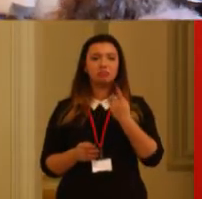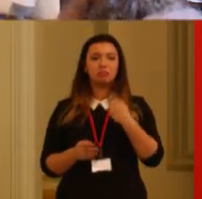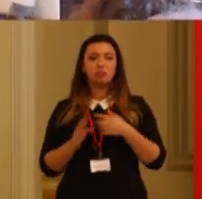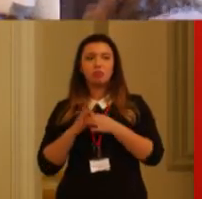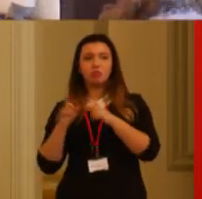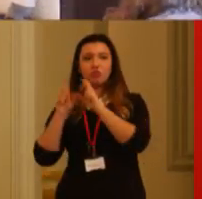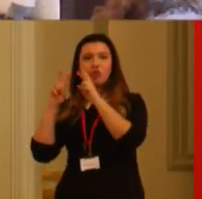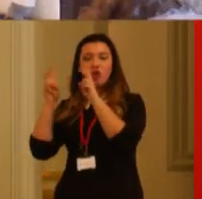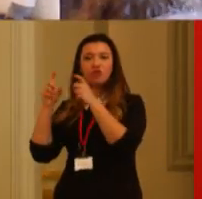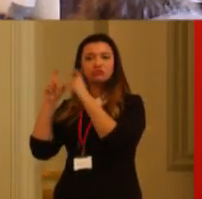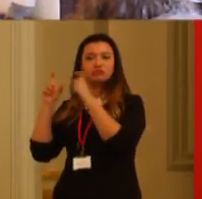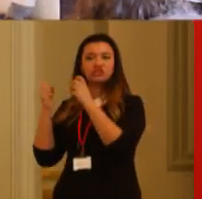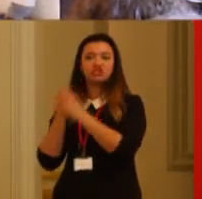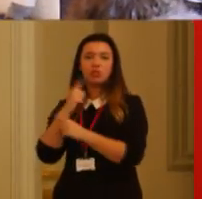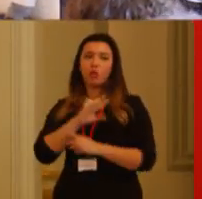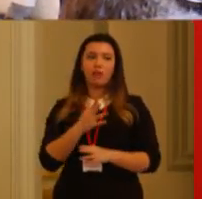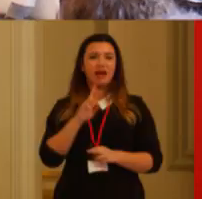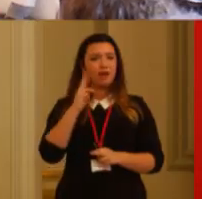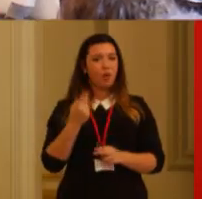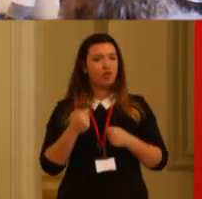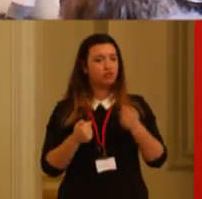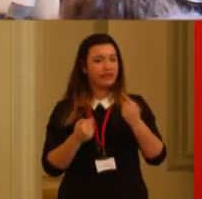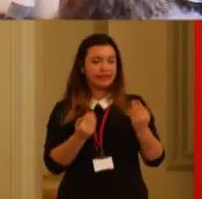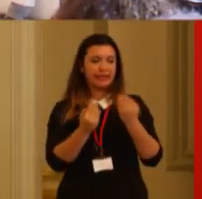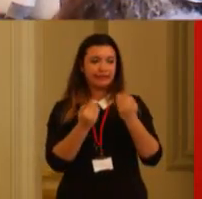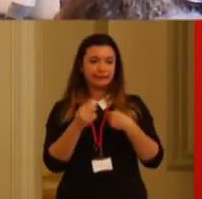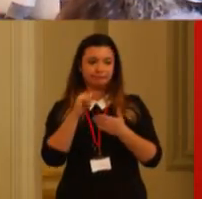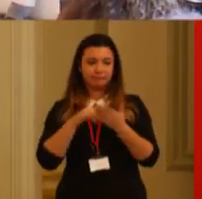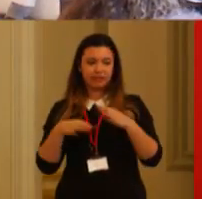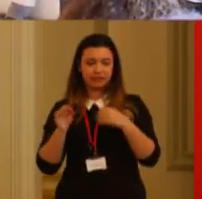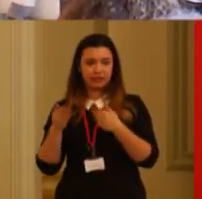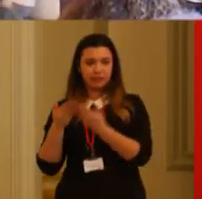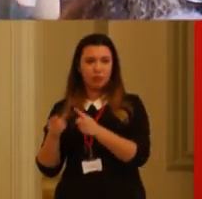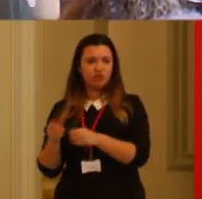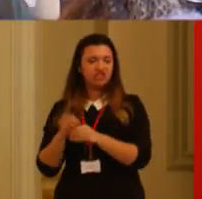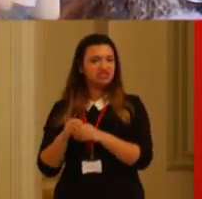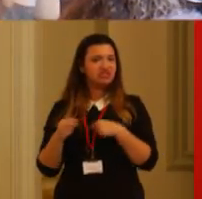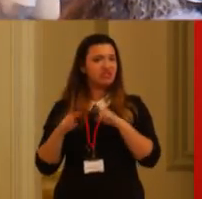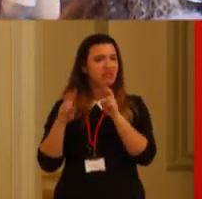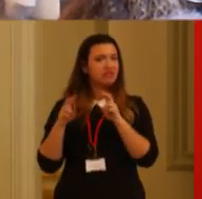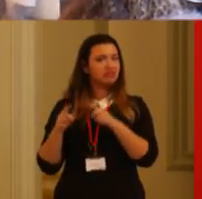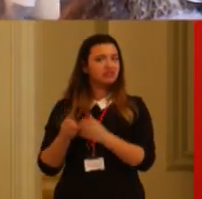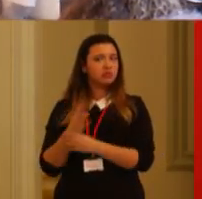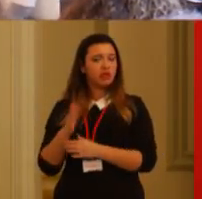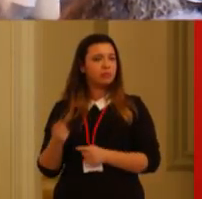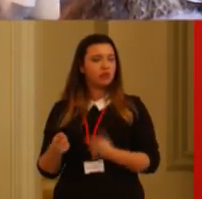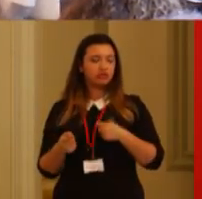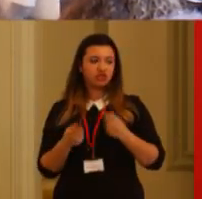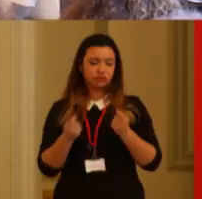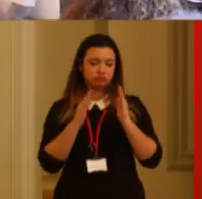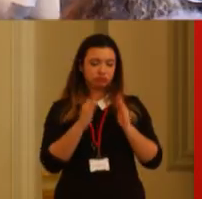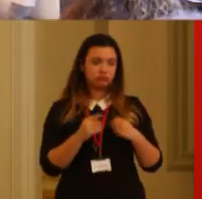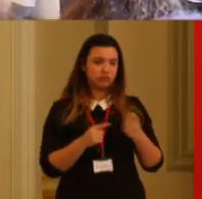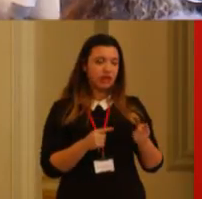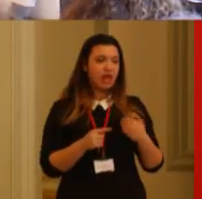external support. So maybe this is one of the fruits from the report, that the report could enable external mechanisms